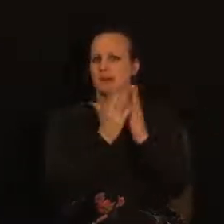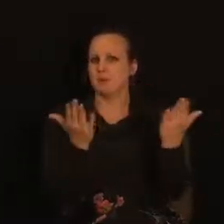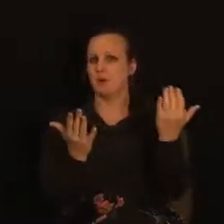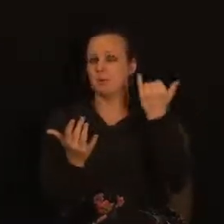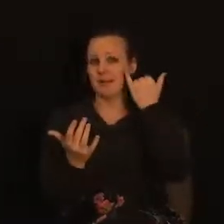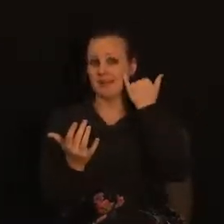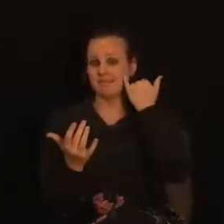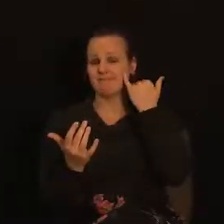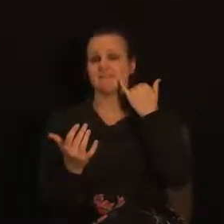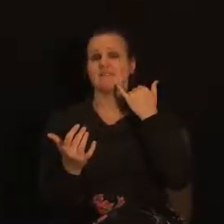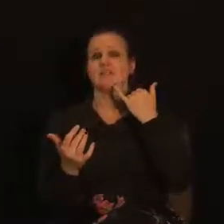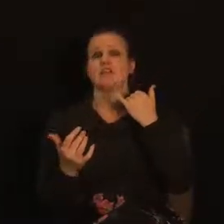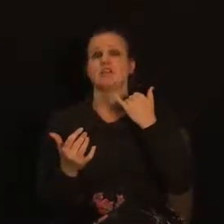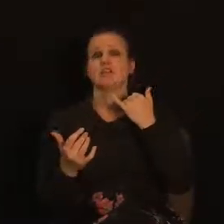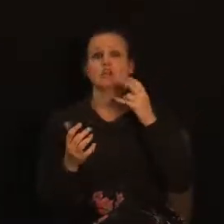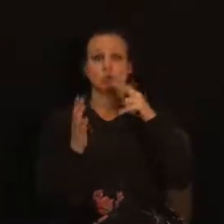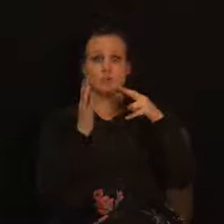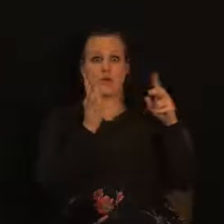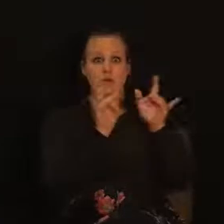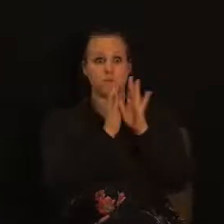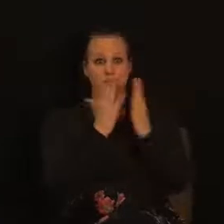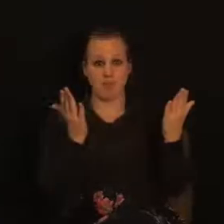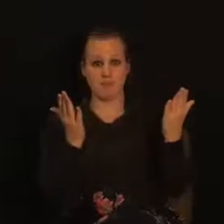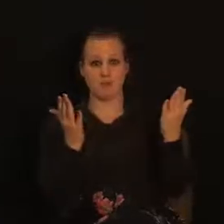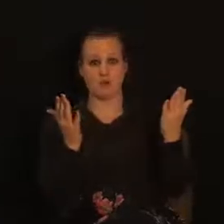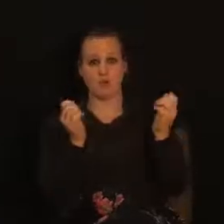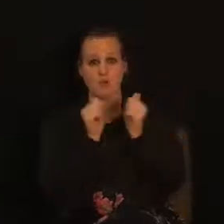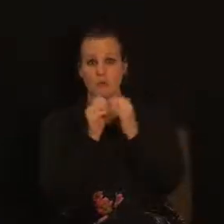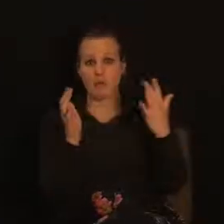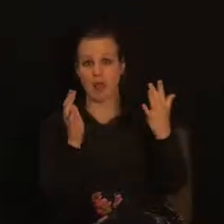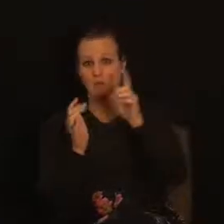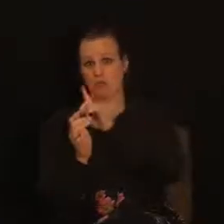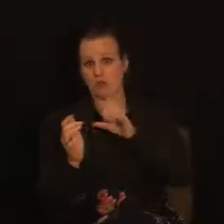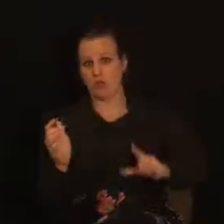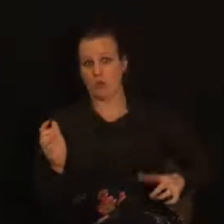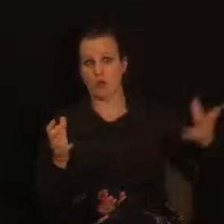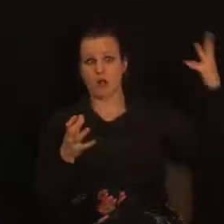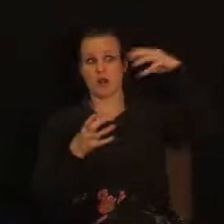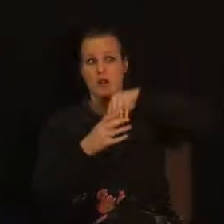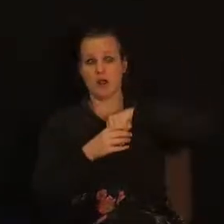the Bible absent from an encounter with the Lord, it's not really doing you anything?